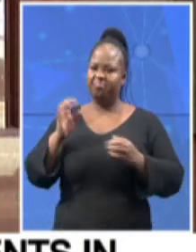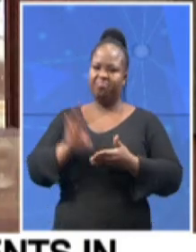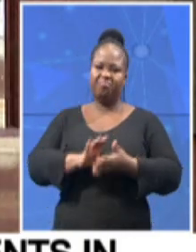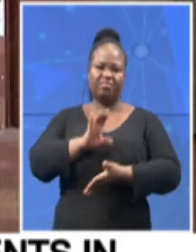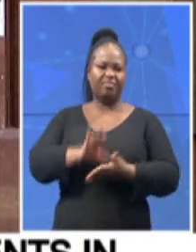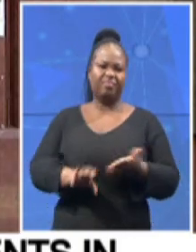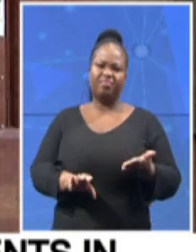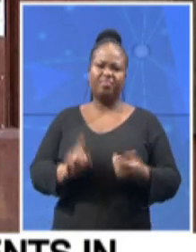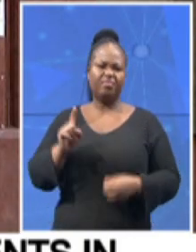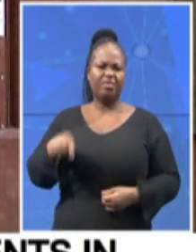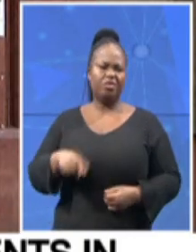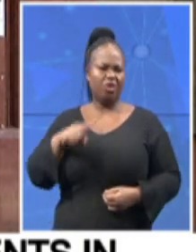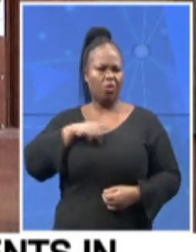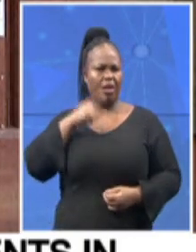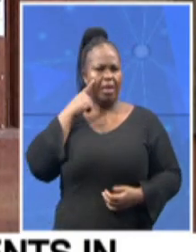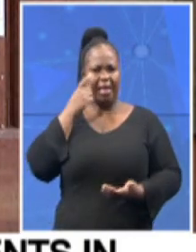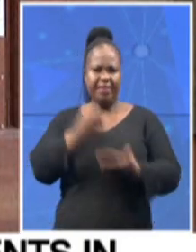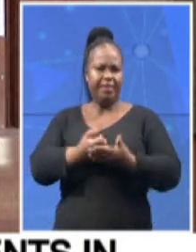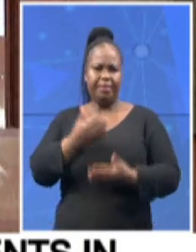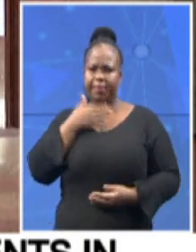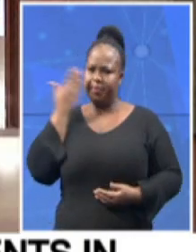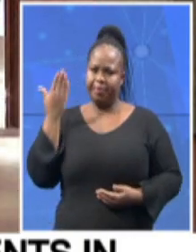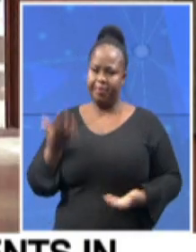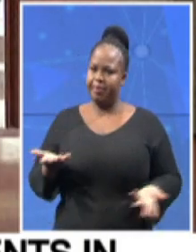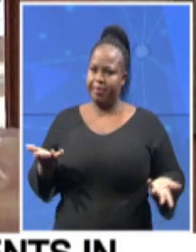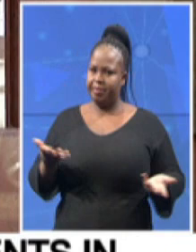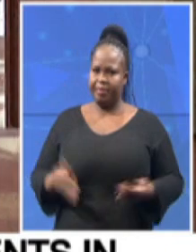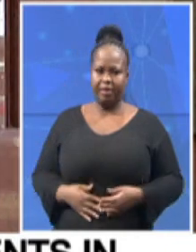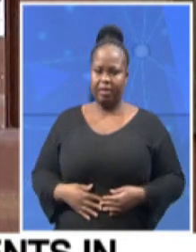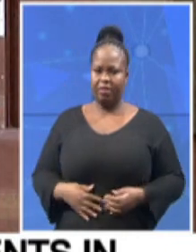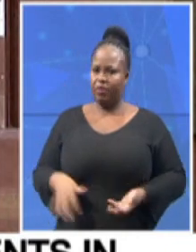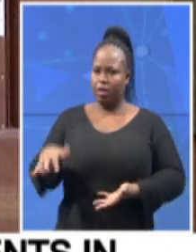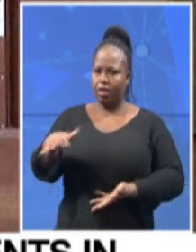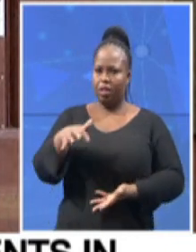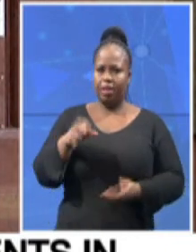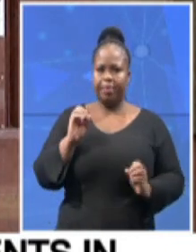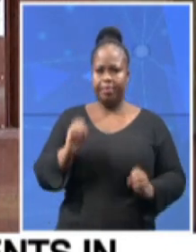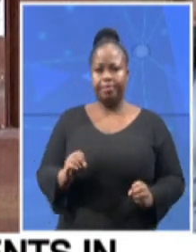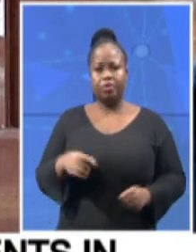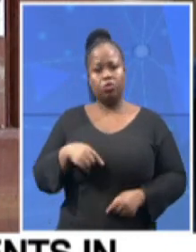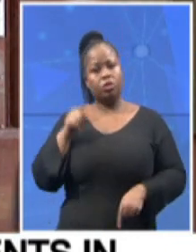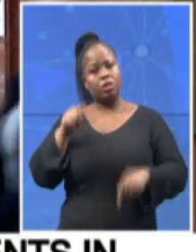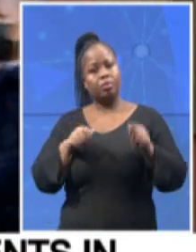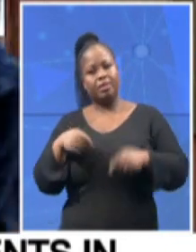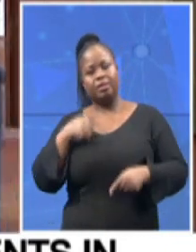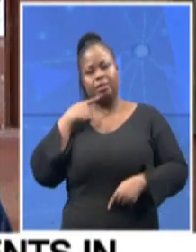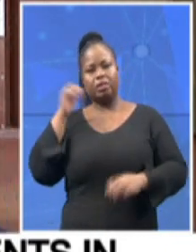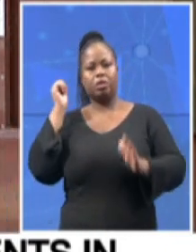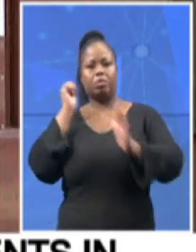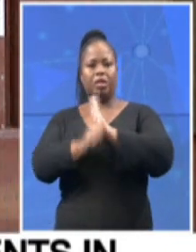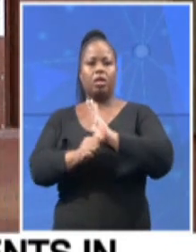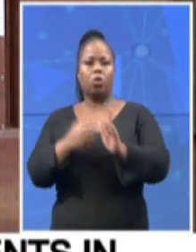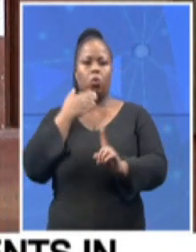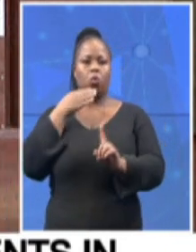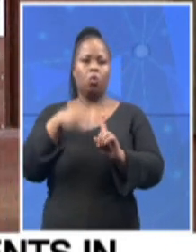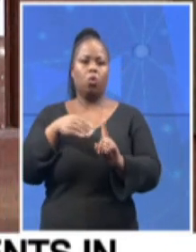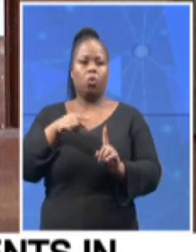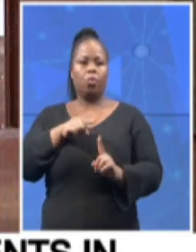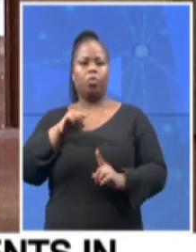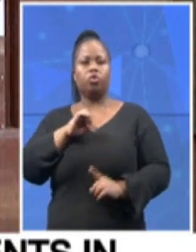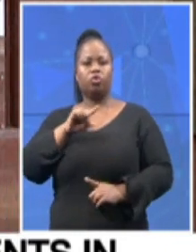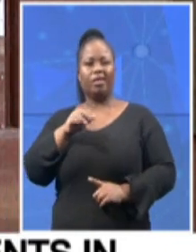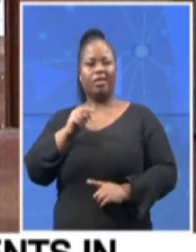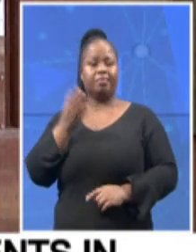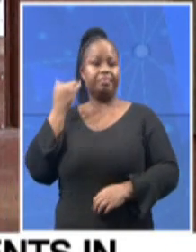there isn't enough evidence against them that has been gathered by the state to accuse them of killing Bozwana back in